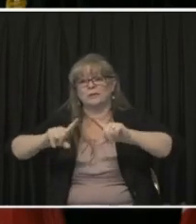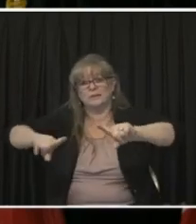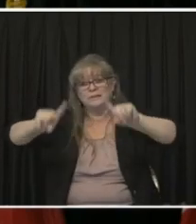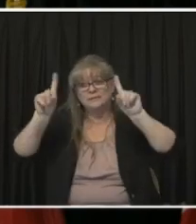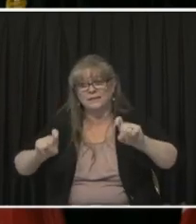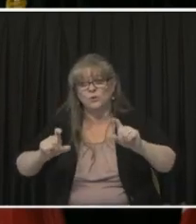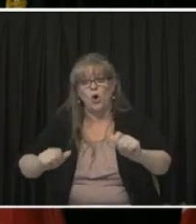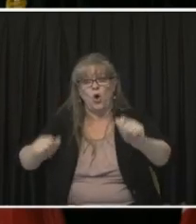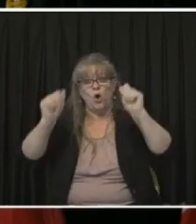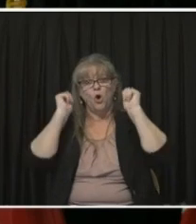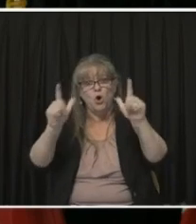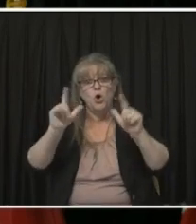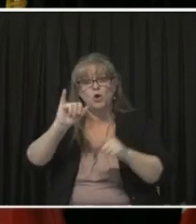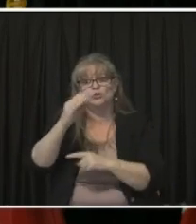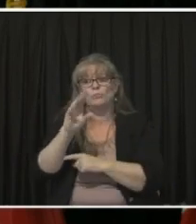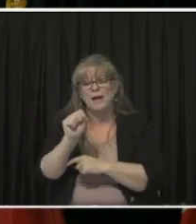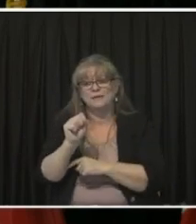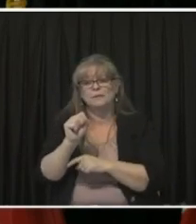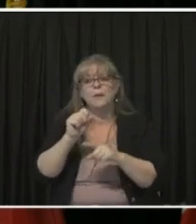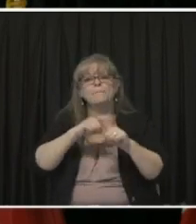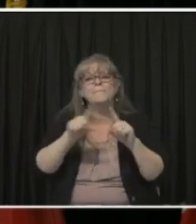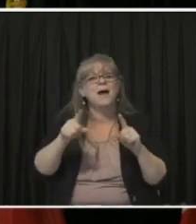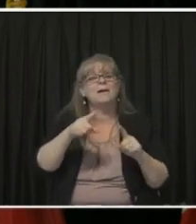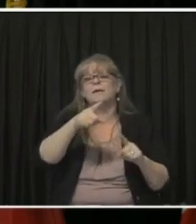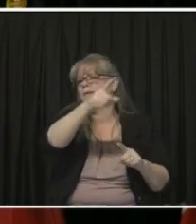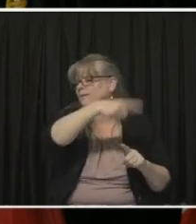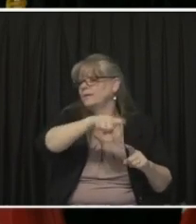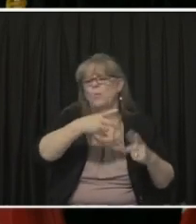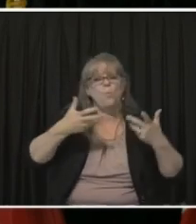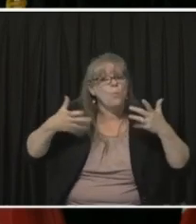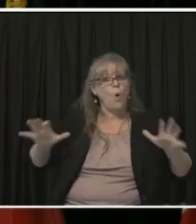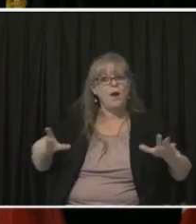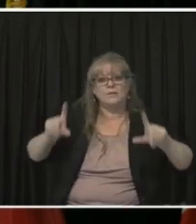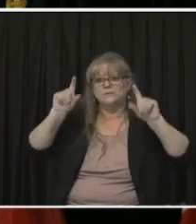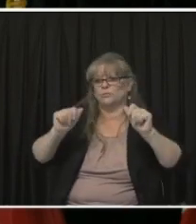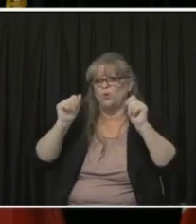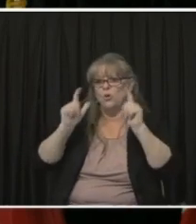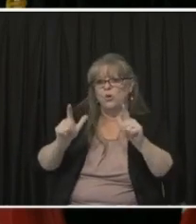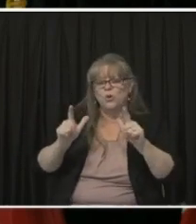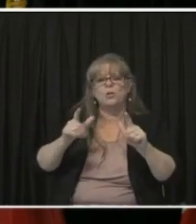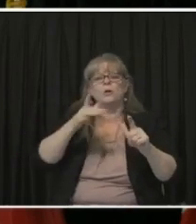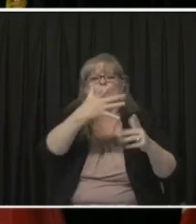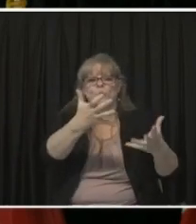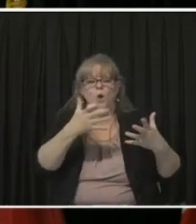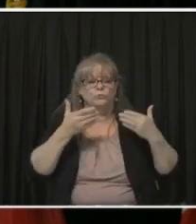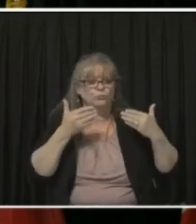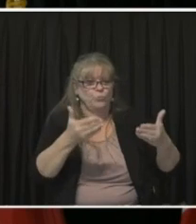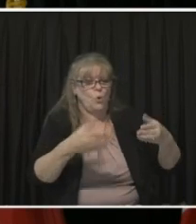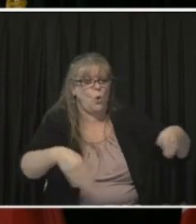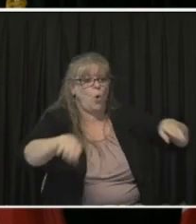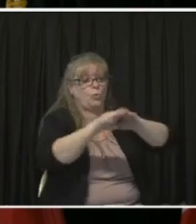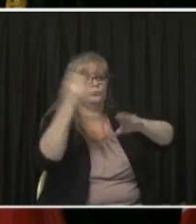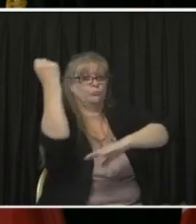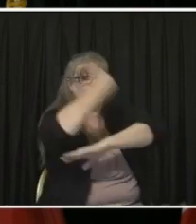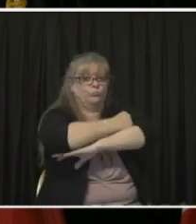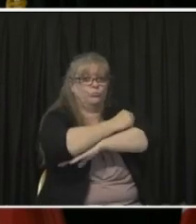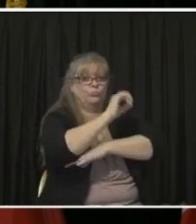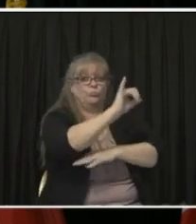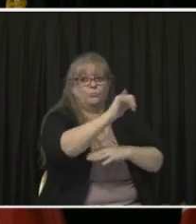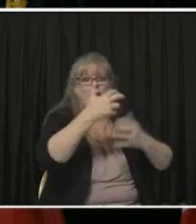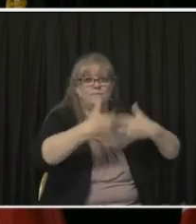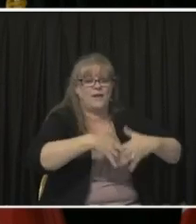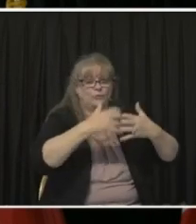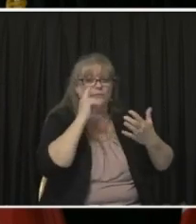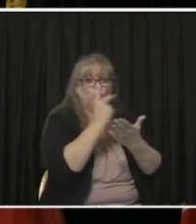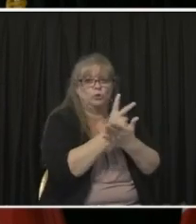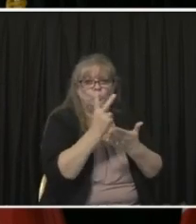for 14 days instead, which did give some time. But we want to continue to work both with them or, if needed,